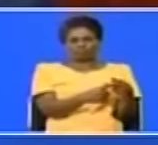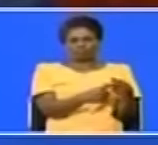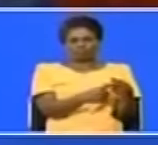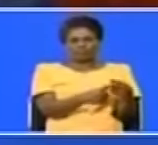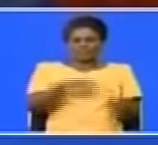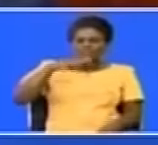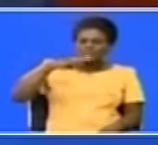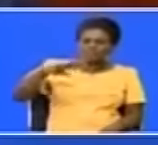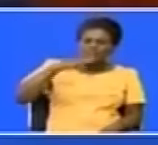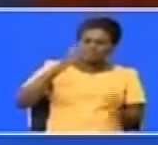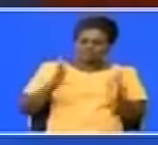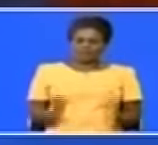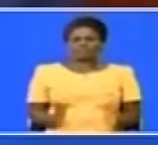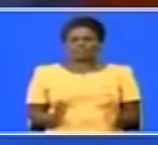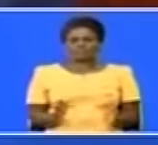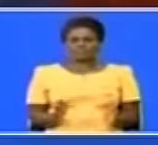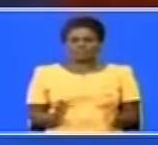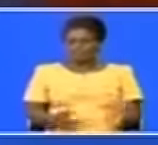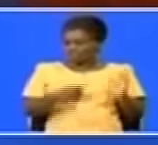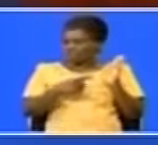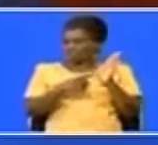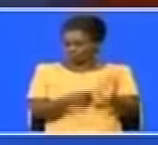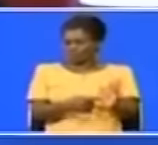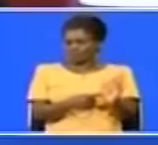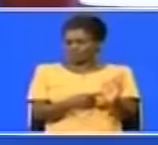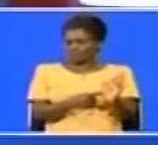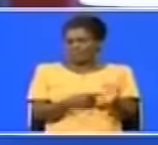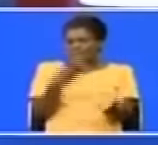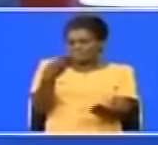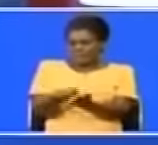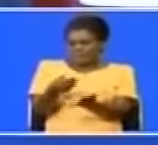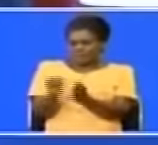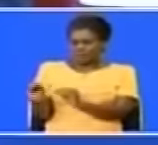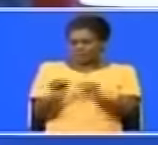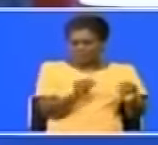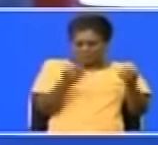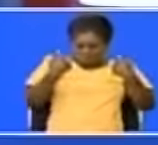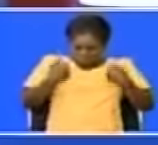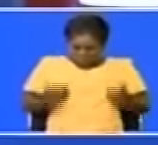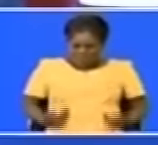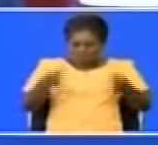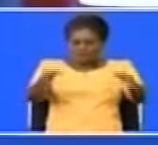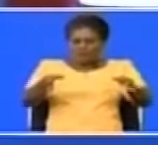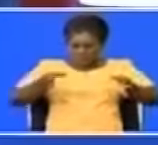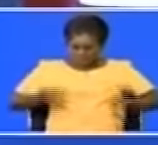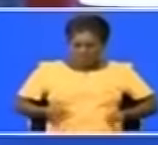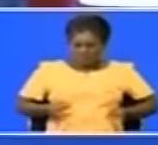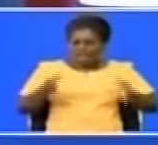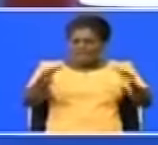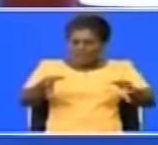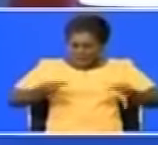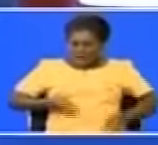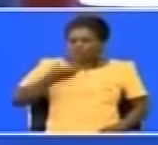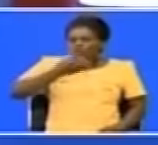The speaker, it shows money transfers to his personal account, in account